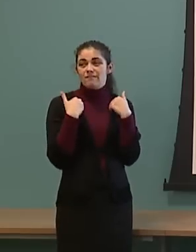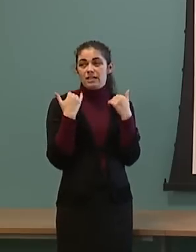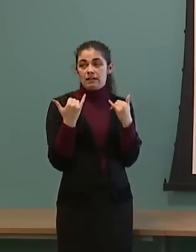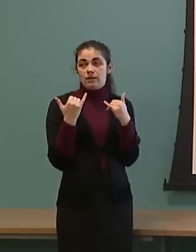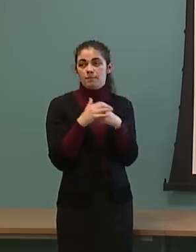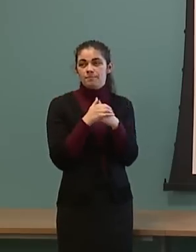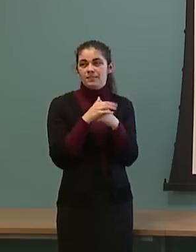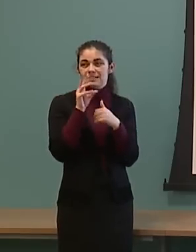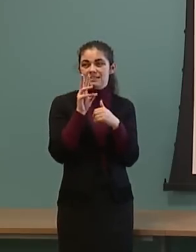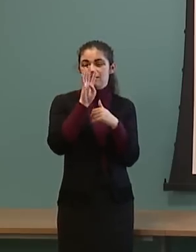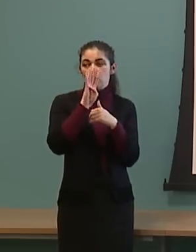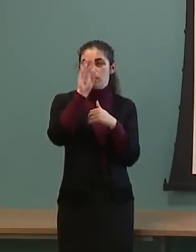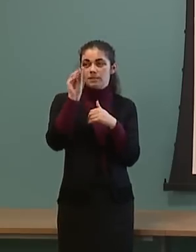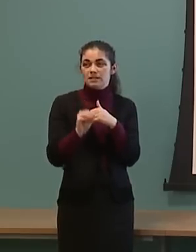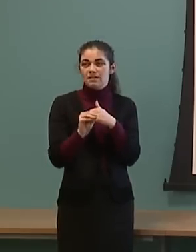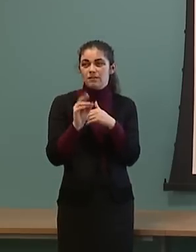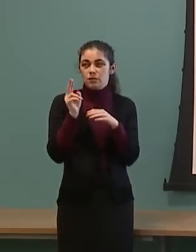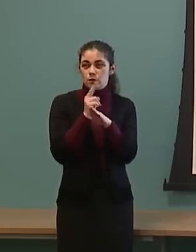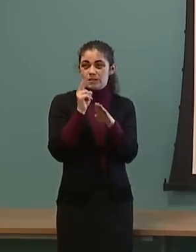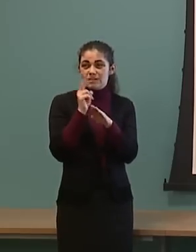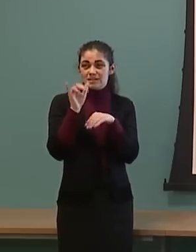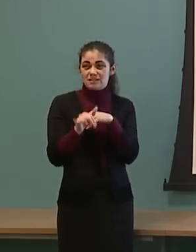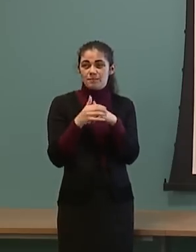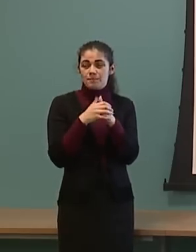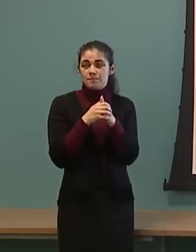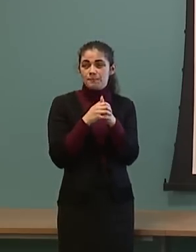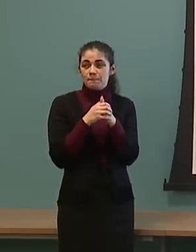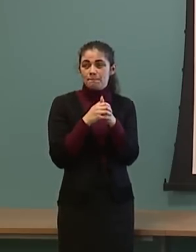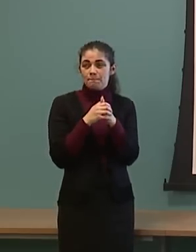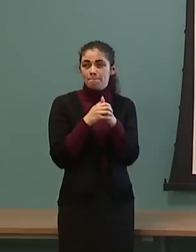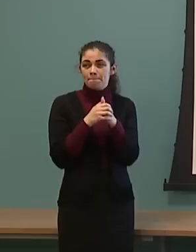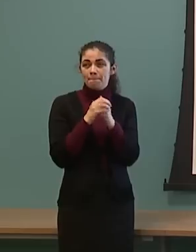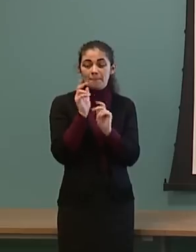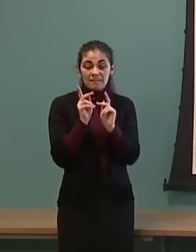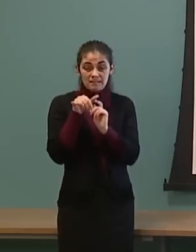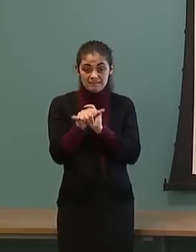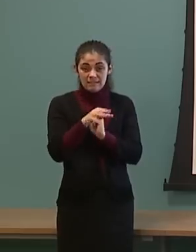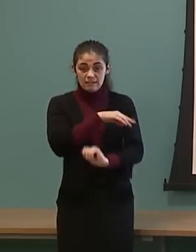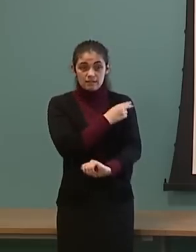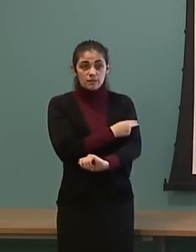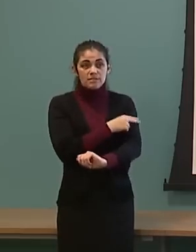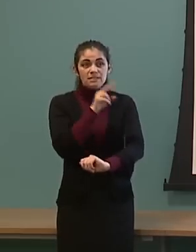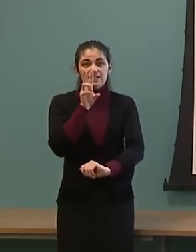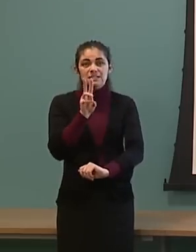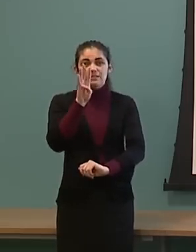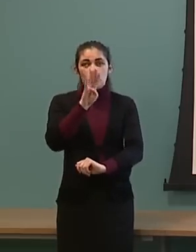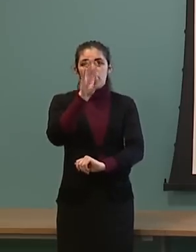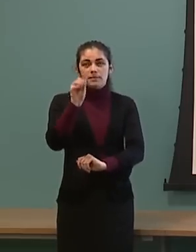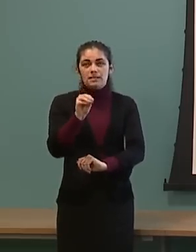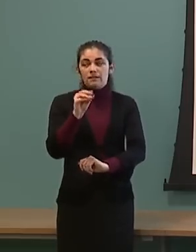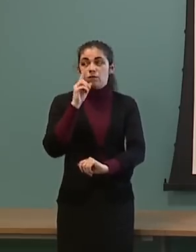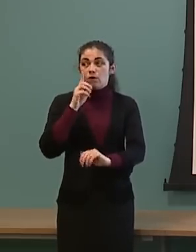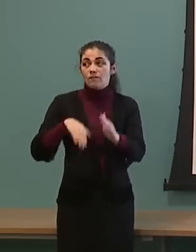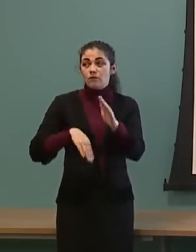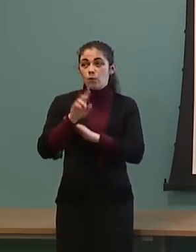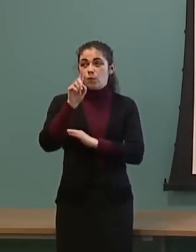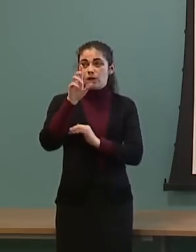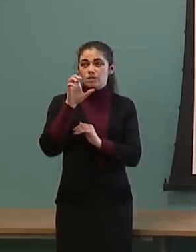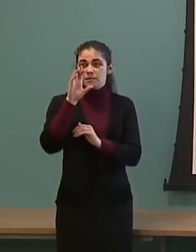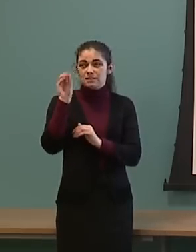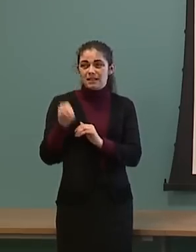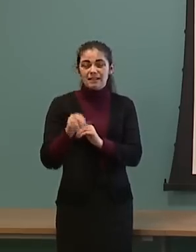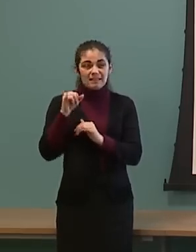at 64% of utilization, meaning we have people in the hospital, 64% of 100% capacity. Remember, I gave you